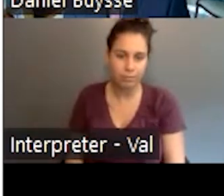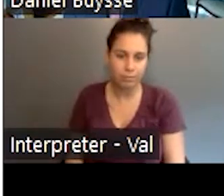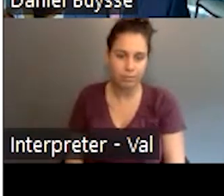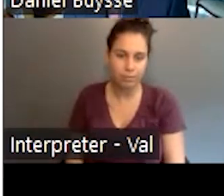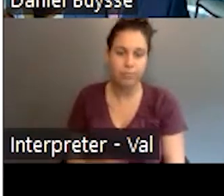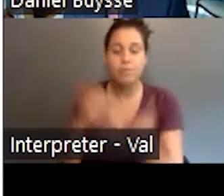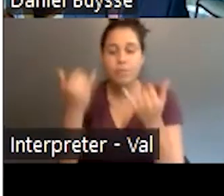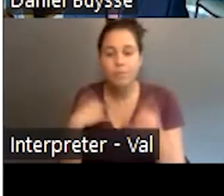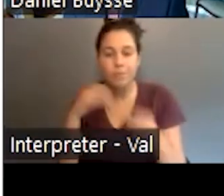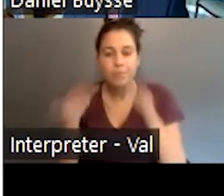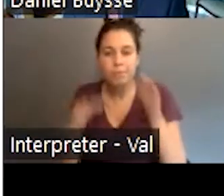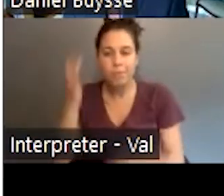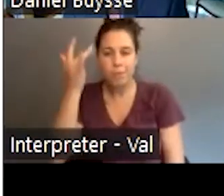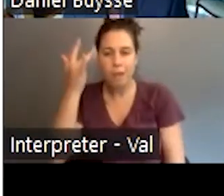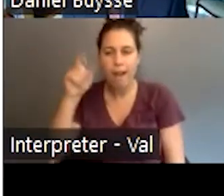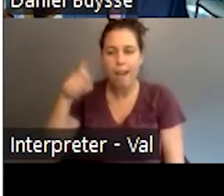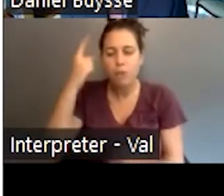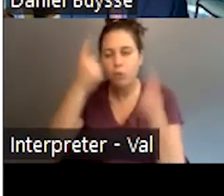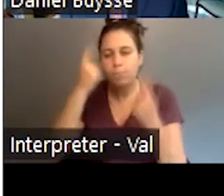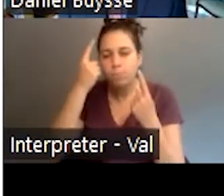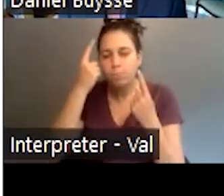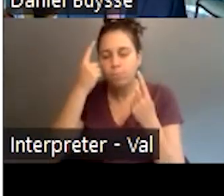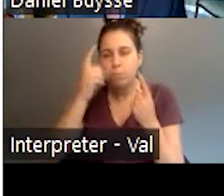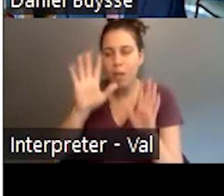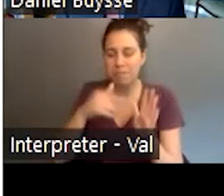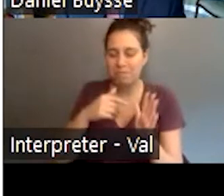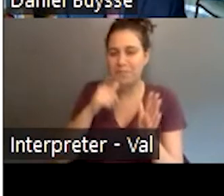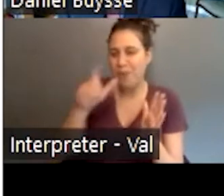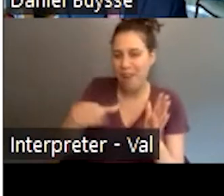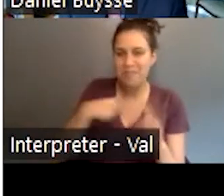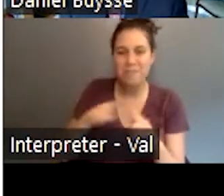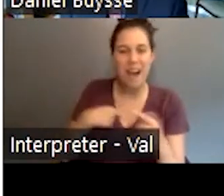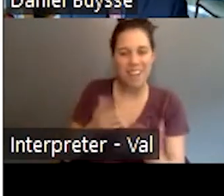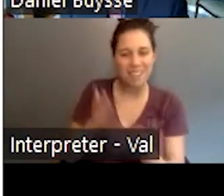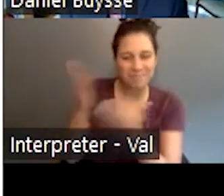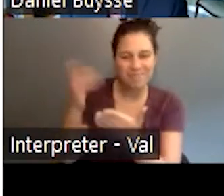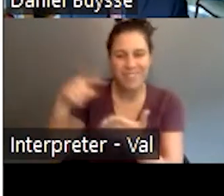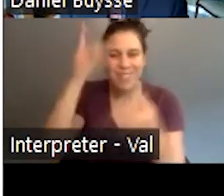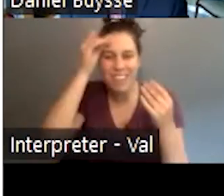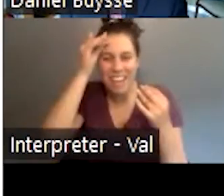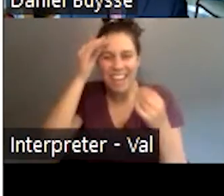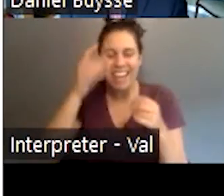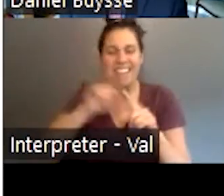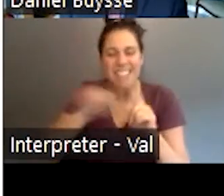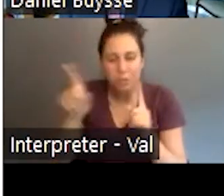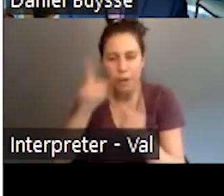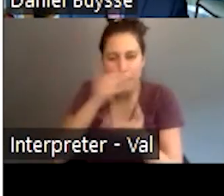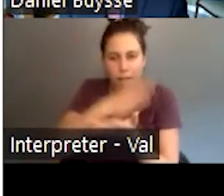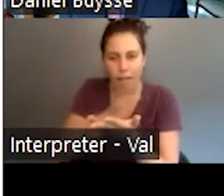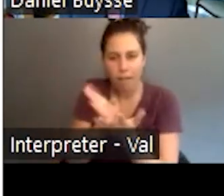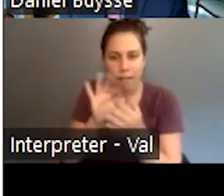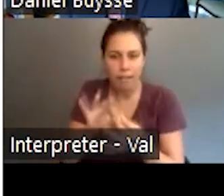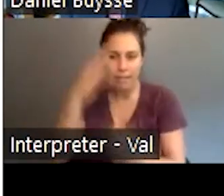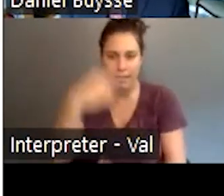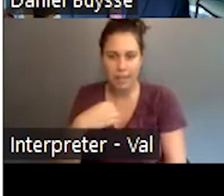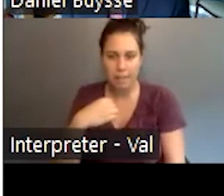that we need to think about, or that I would recommend that we think about multiple dimensions of sleep, as illustrated